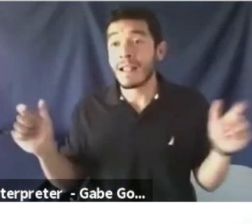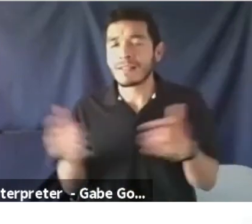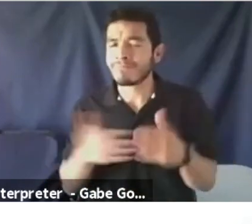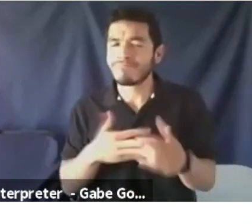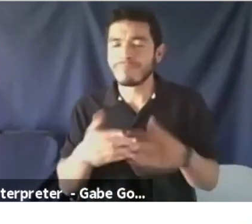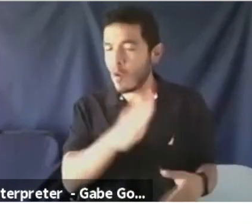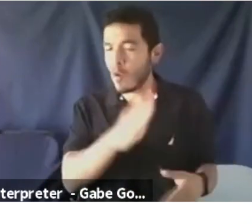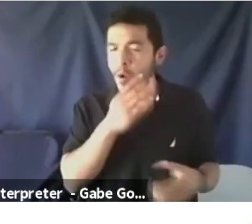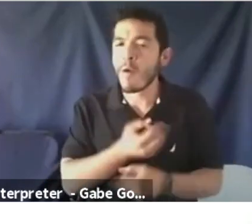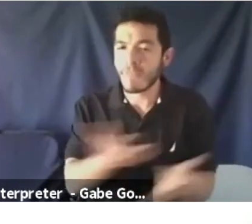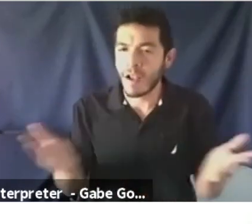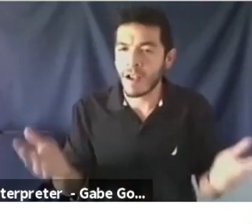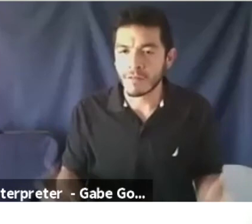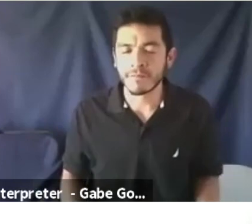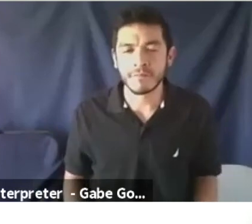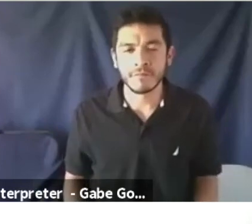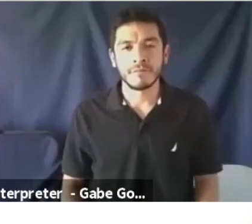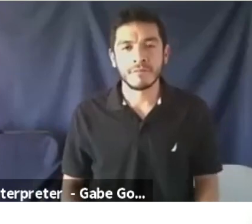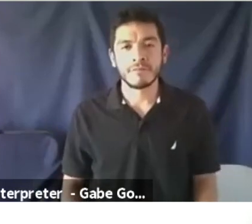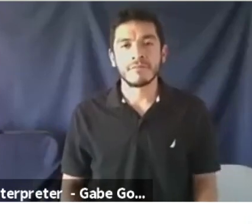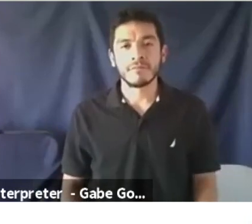it.